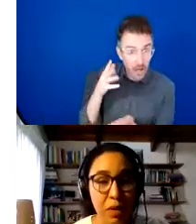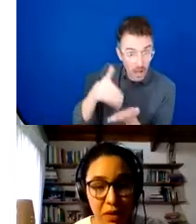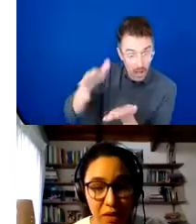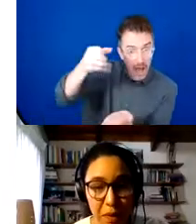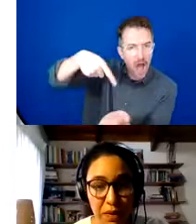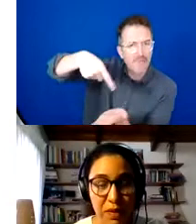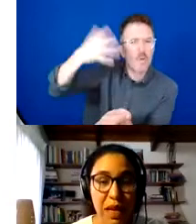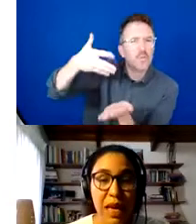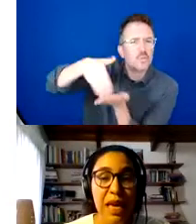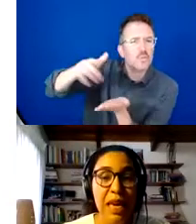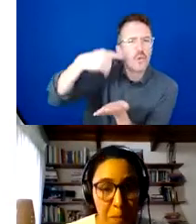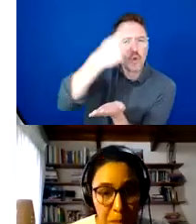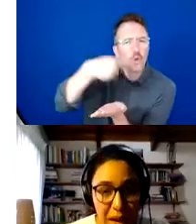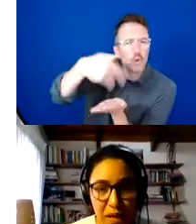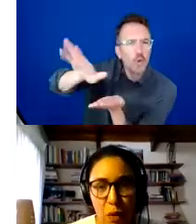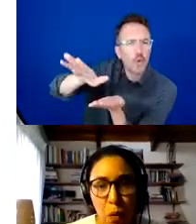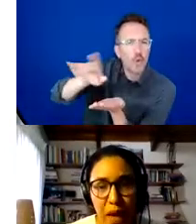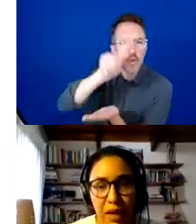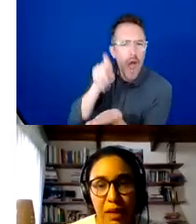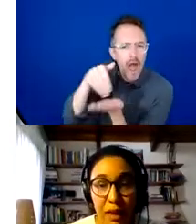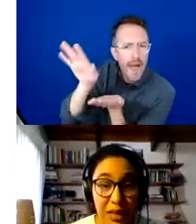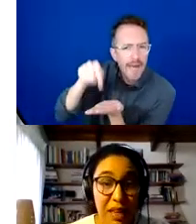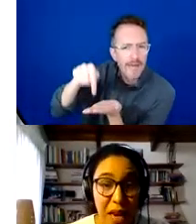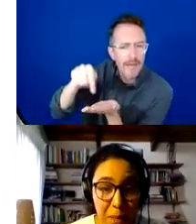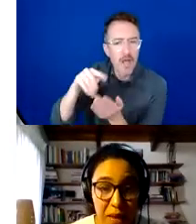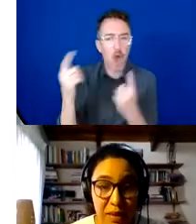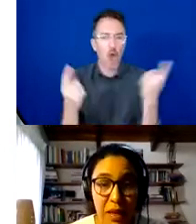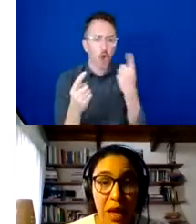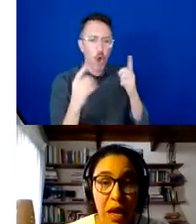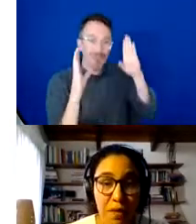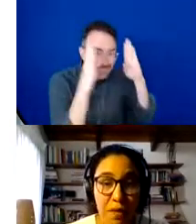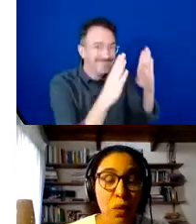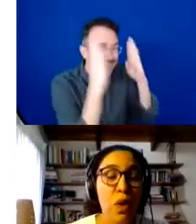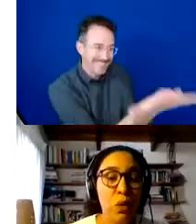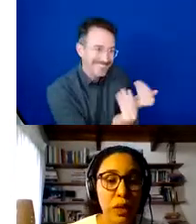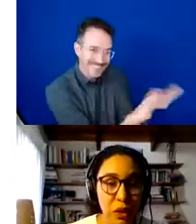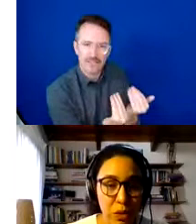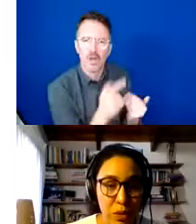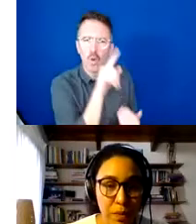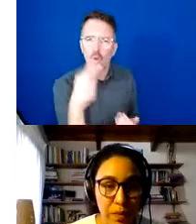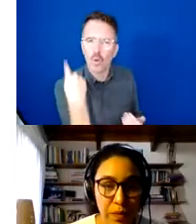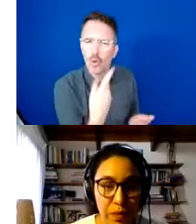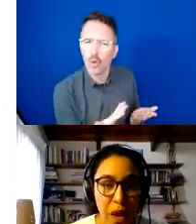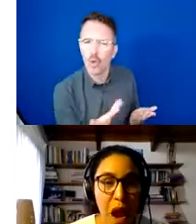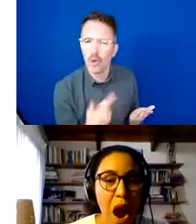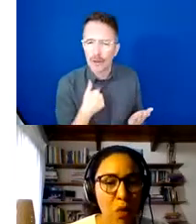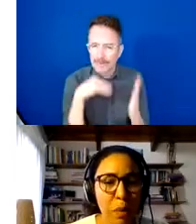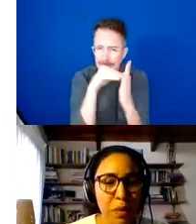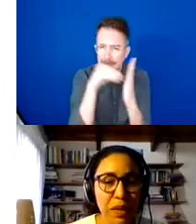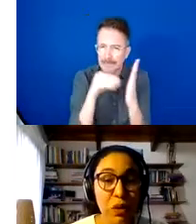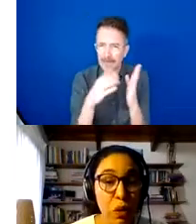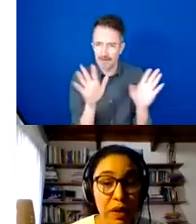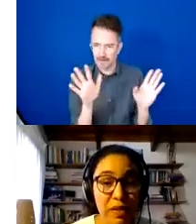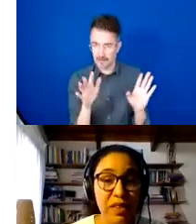and participants, impact the way, the dynamics of the work we do. Are we